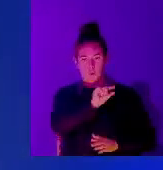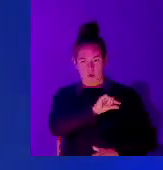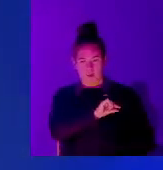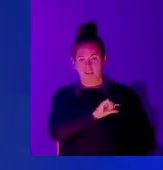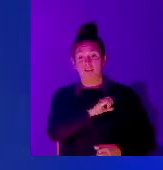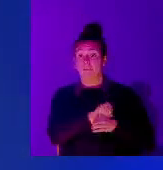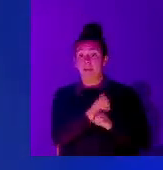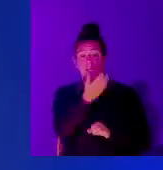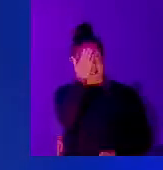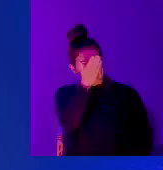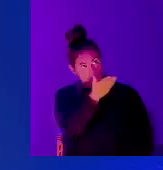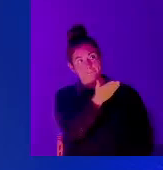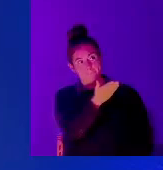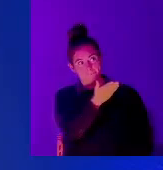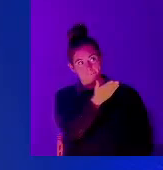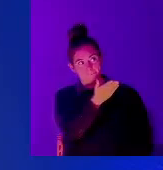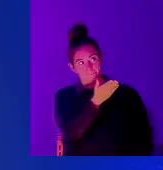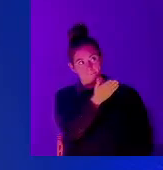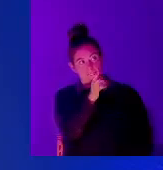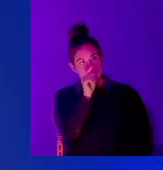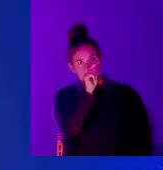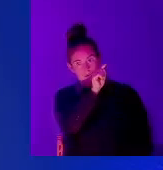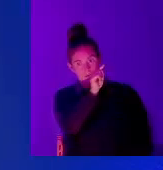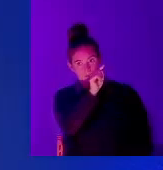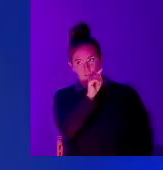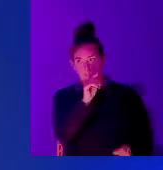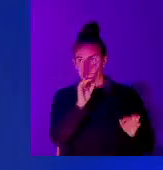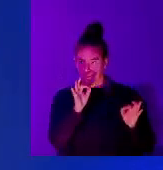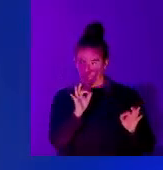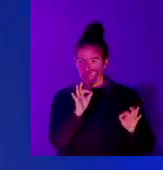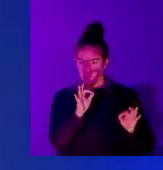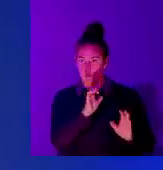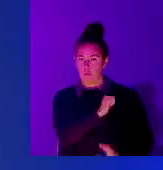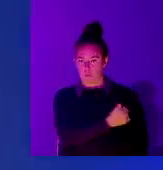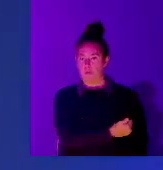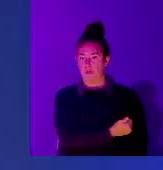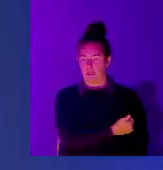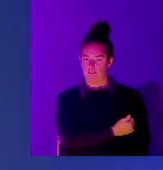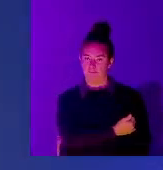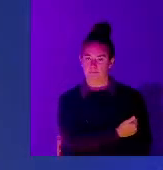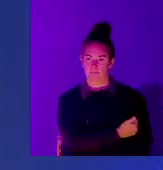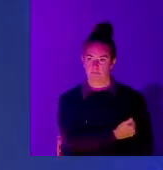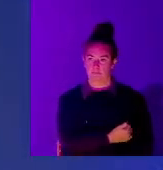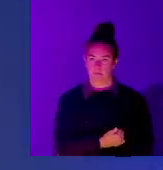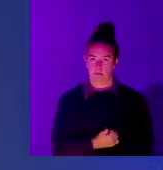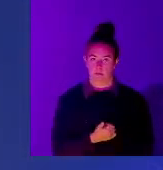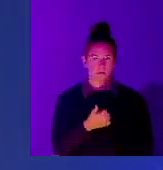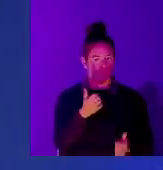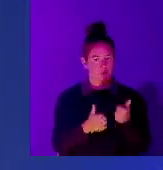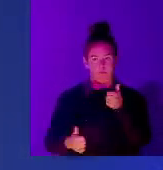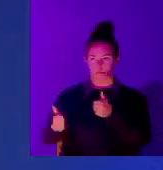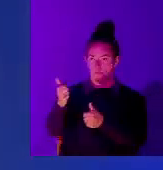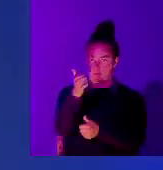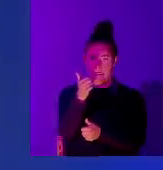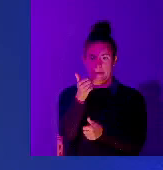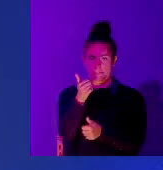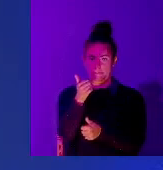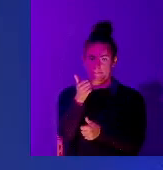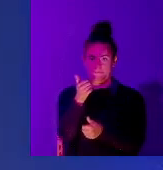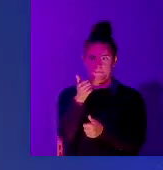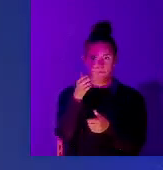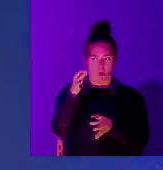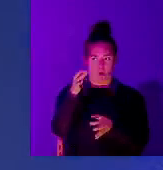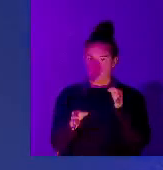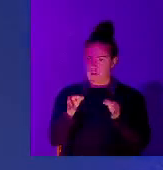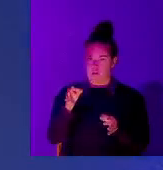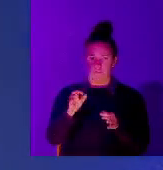the perfect authority, the supreme arbiter of all things, natural